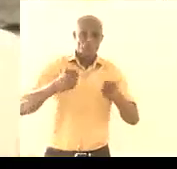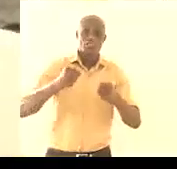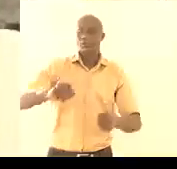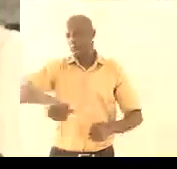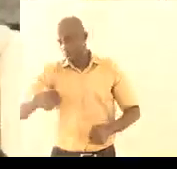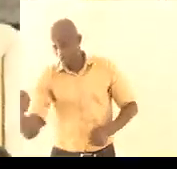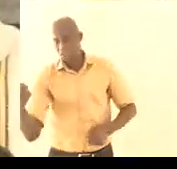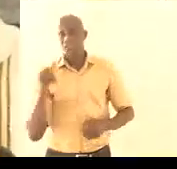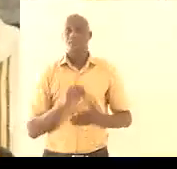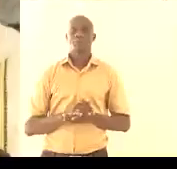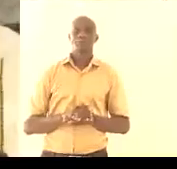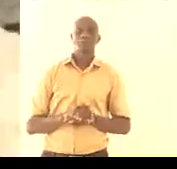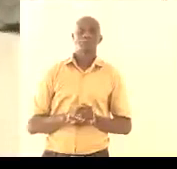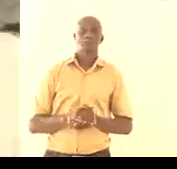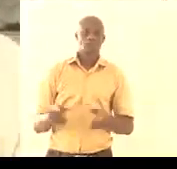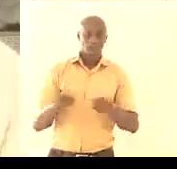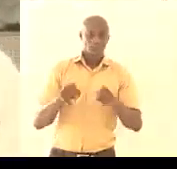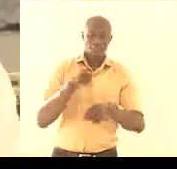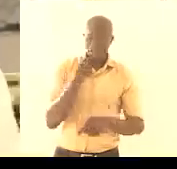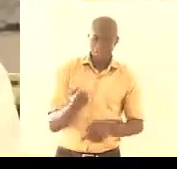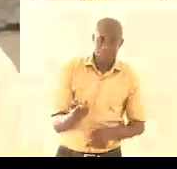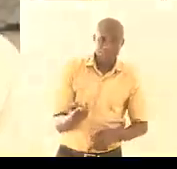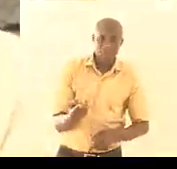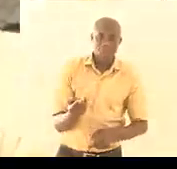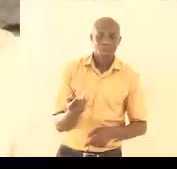others? Like I said just now,